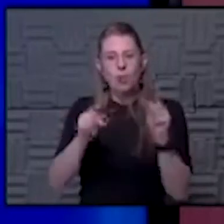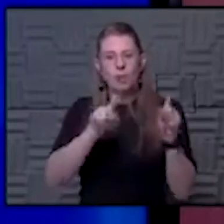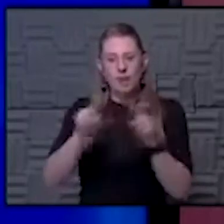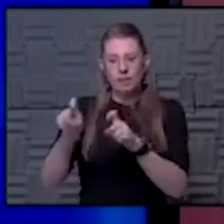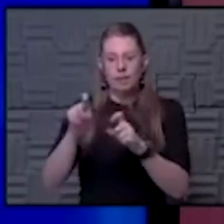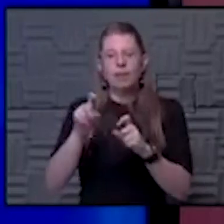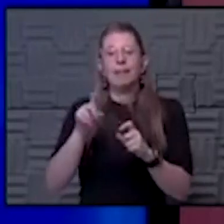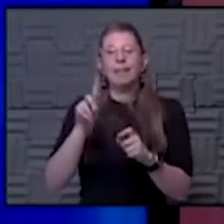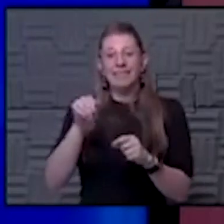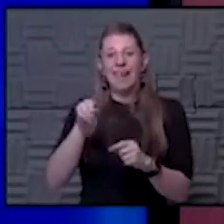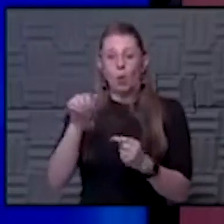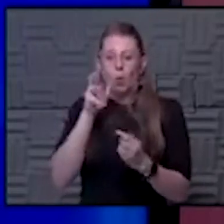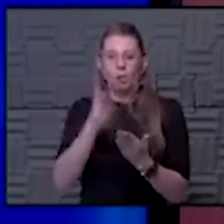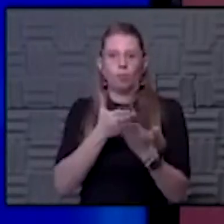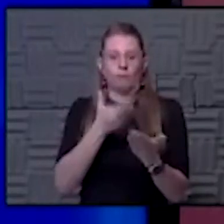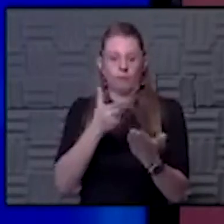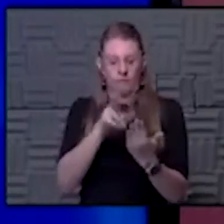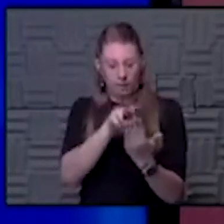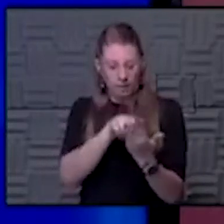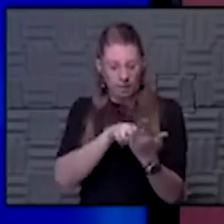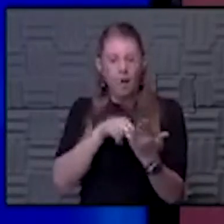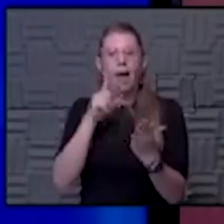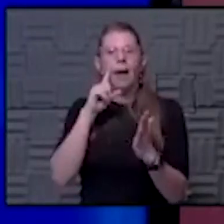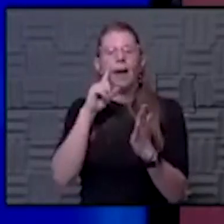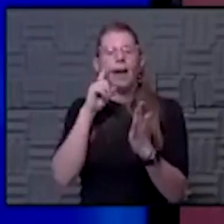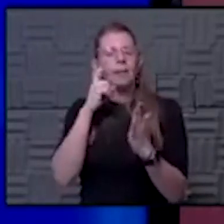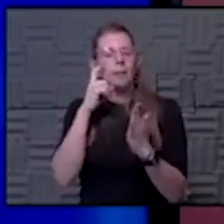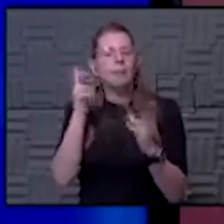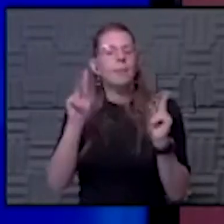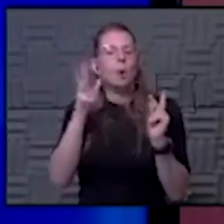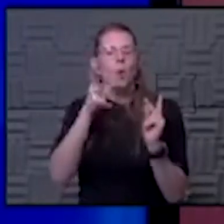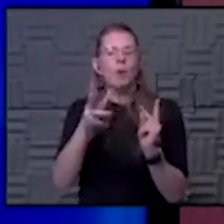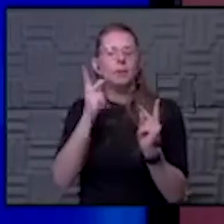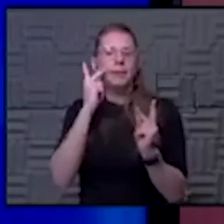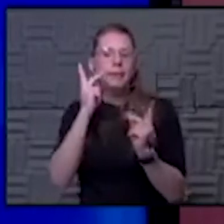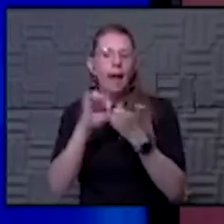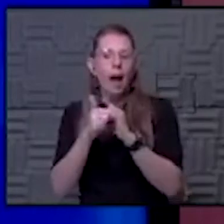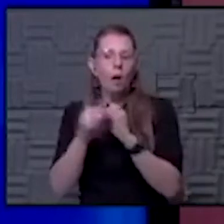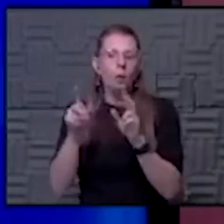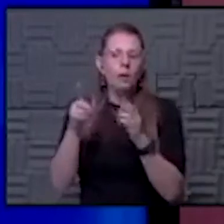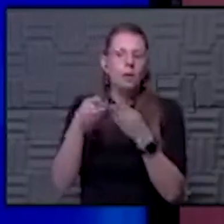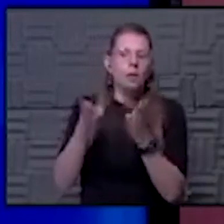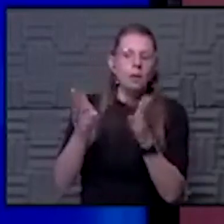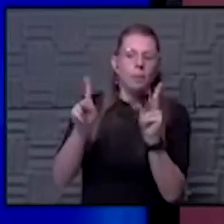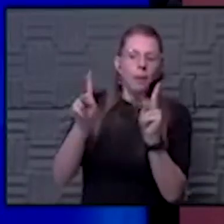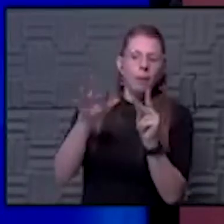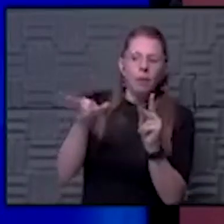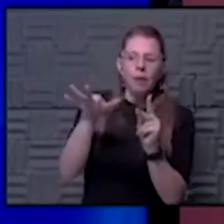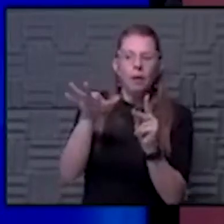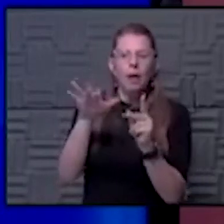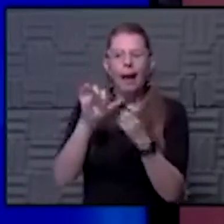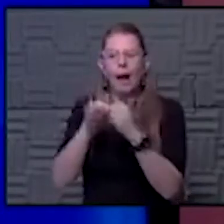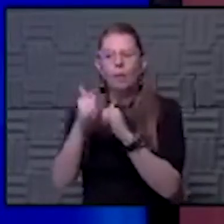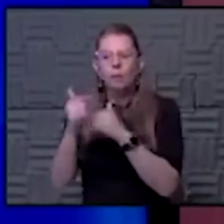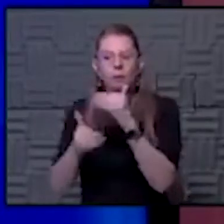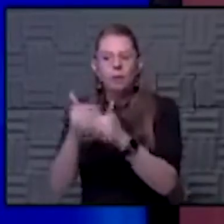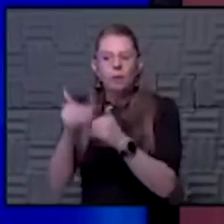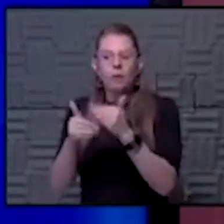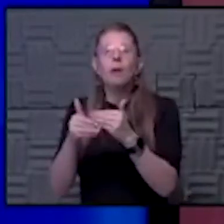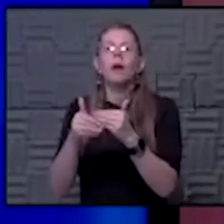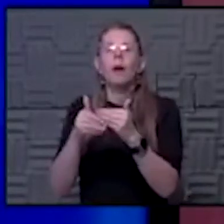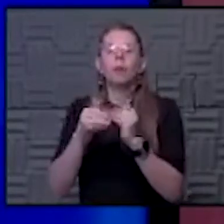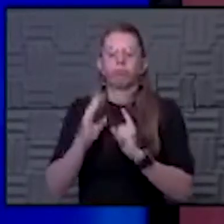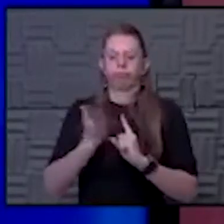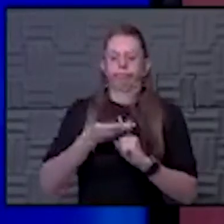will show it to us, and then I suspect a lot of people want to see how it goes when it's out in the general public, and they'll be convinced with